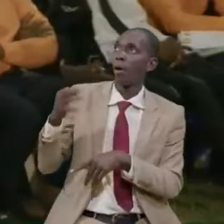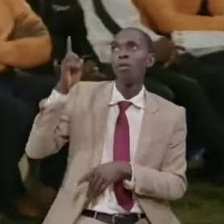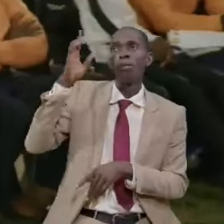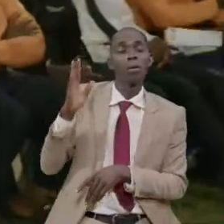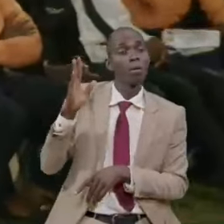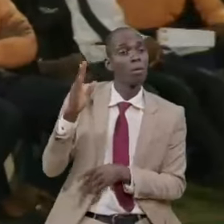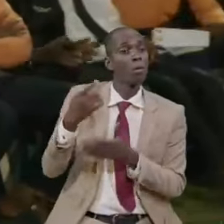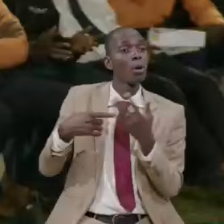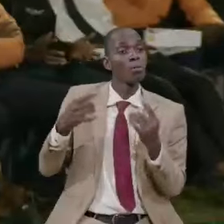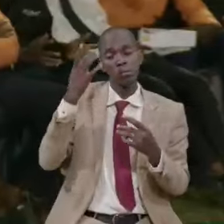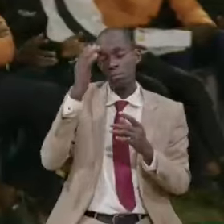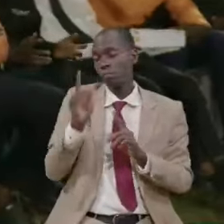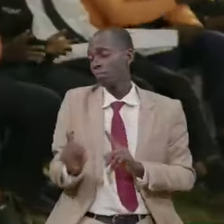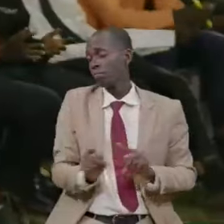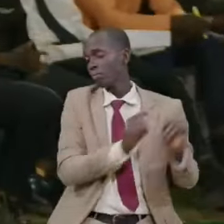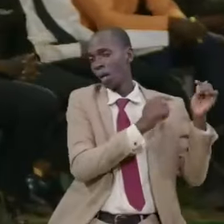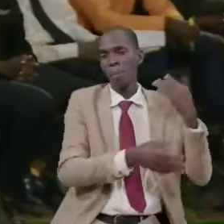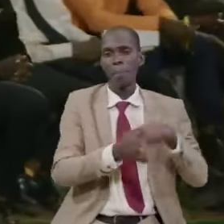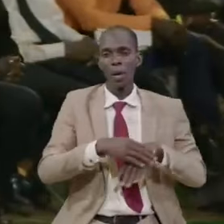Amen.